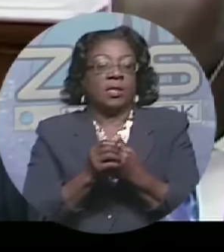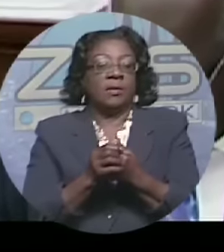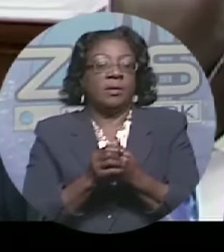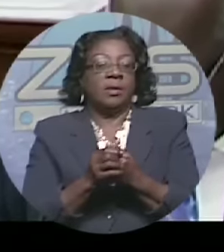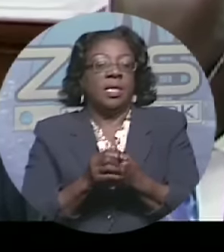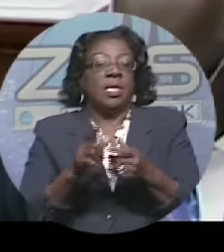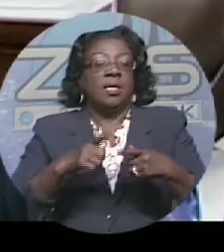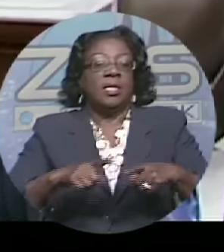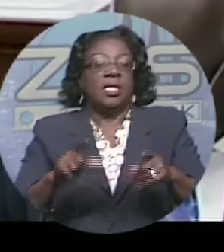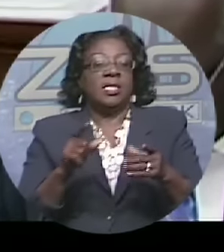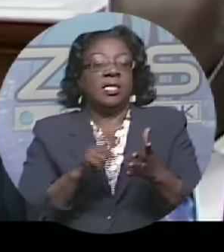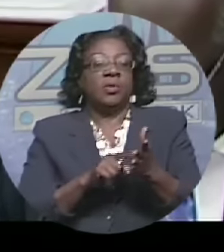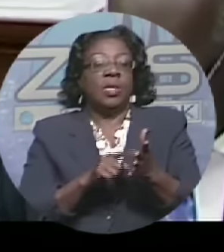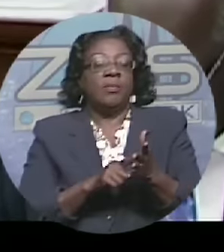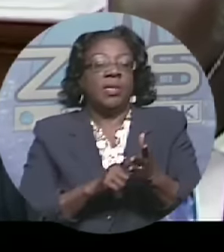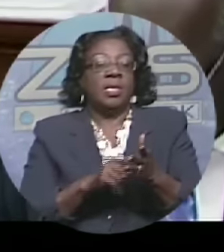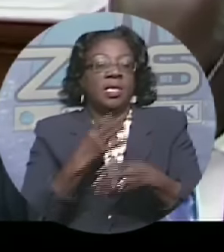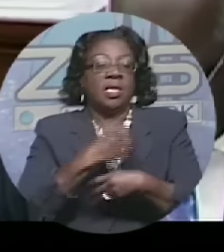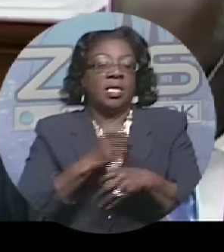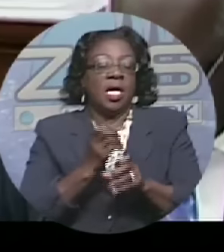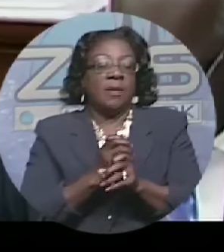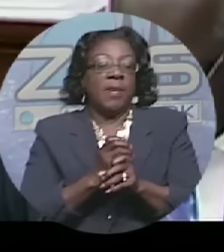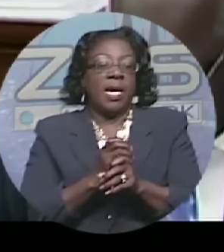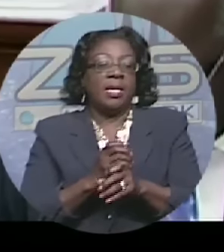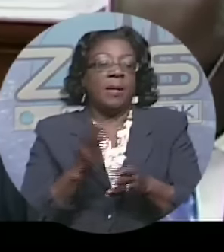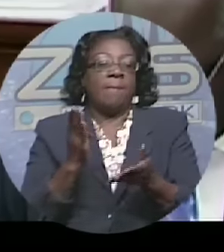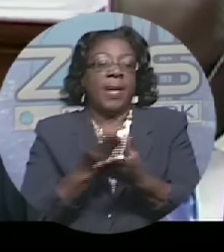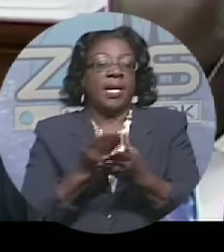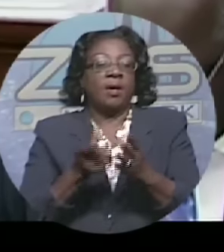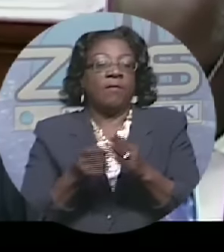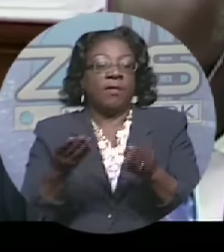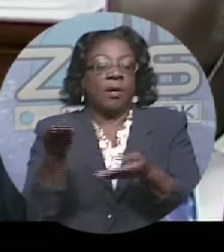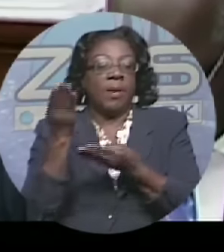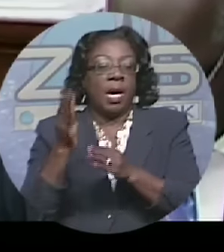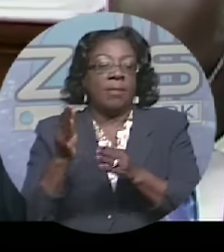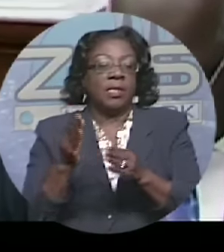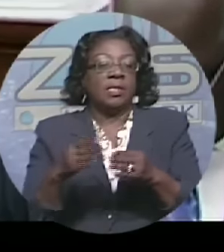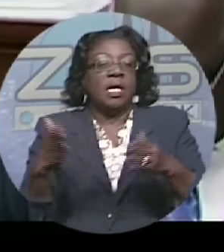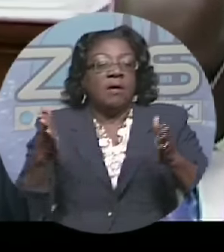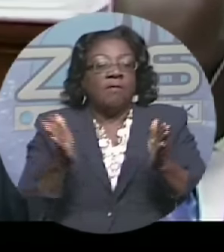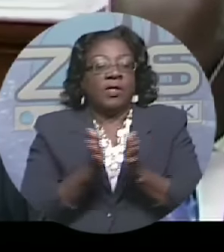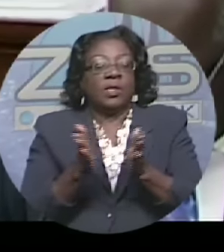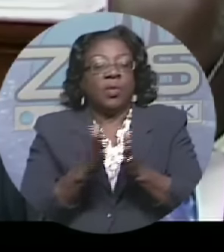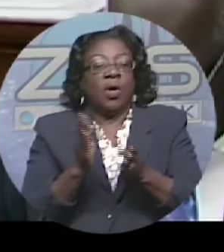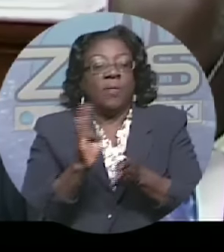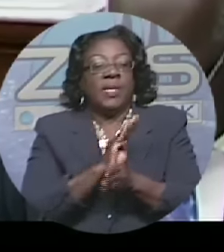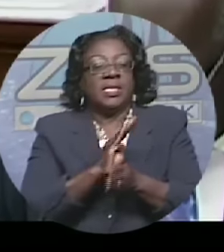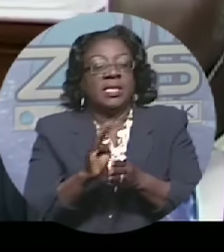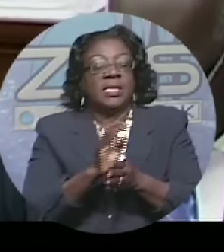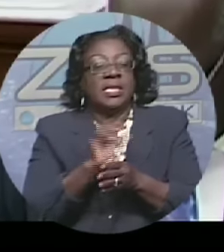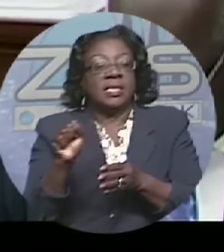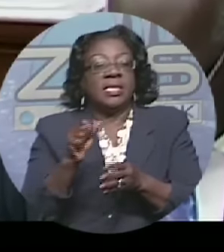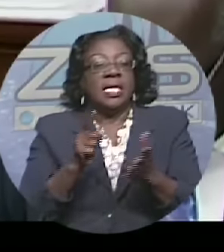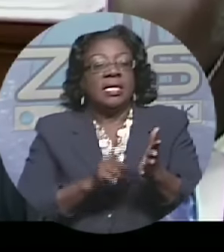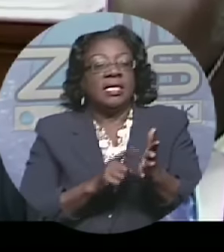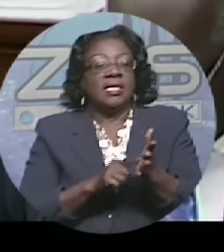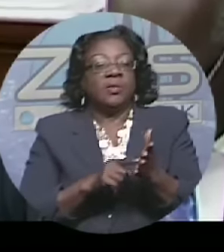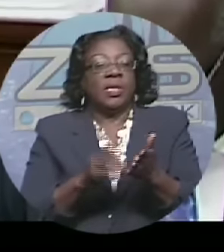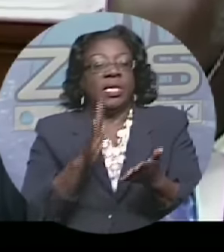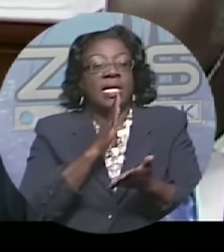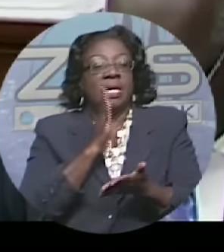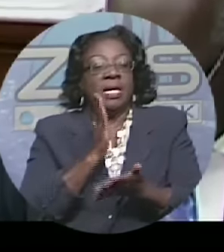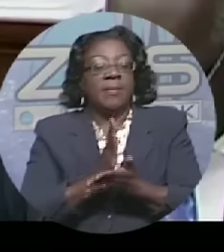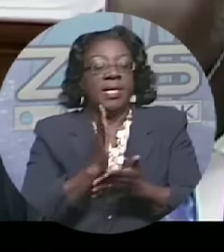This will be facilitated through the Bank of the Bahamas. For small businesses, Mr. Speaker, this would eliminate